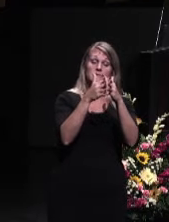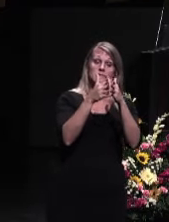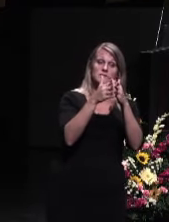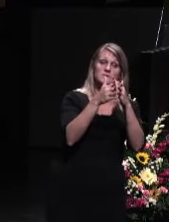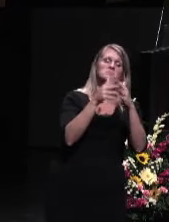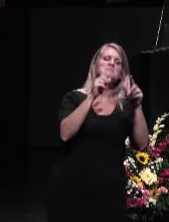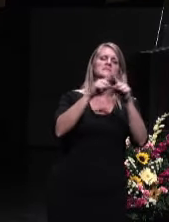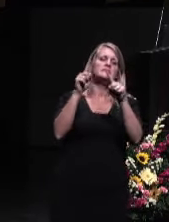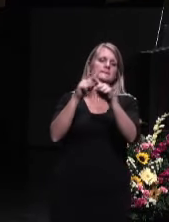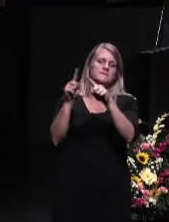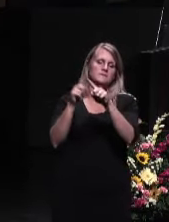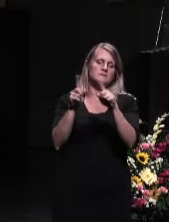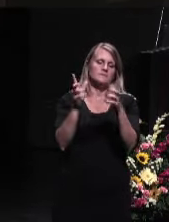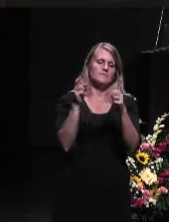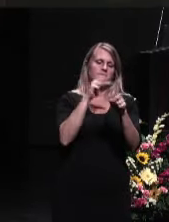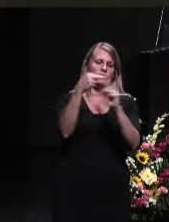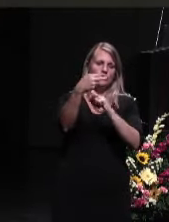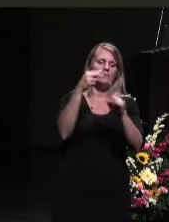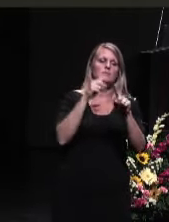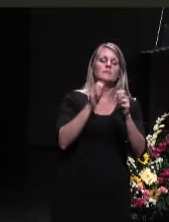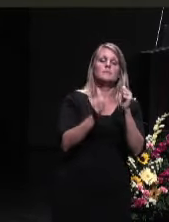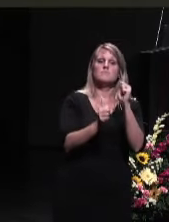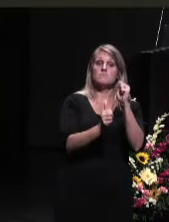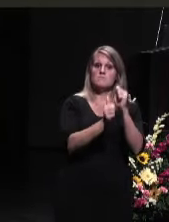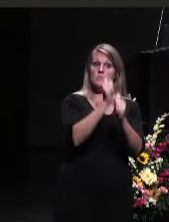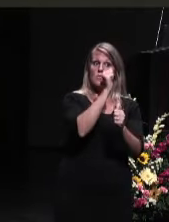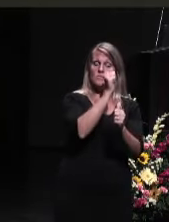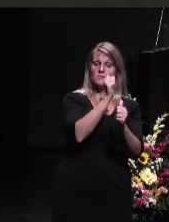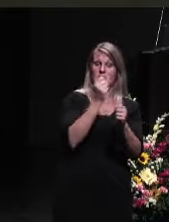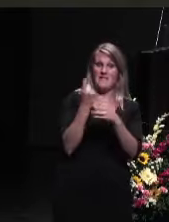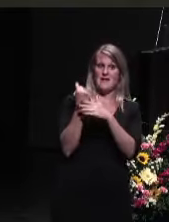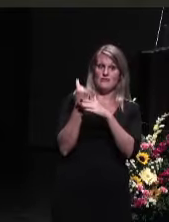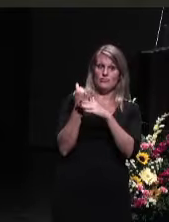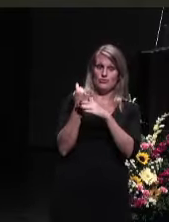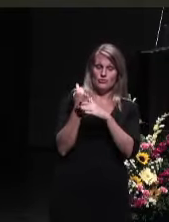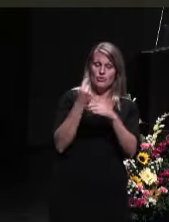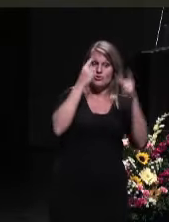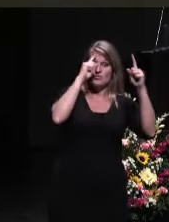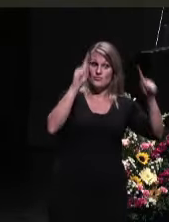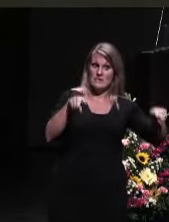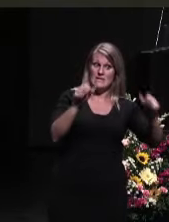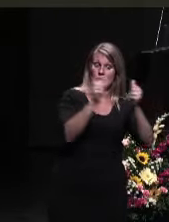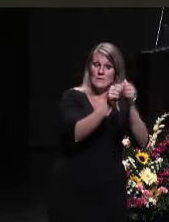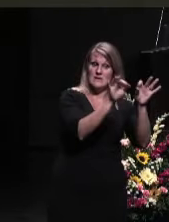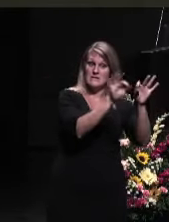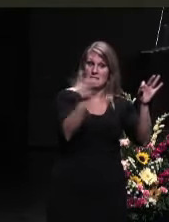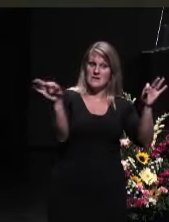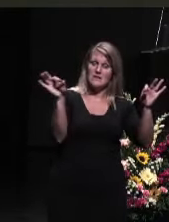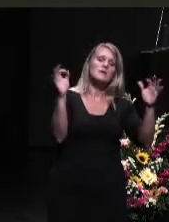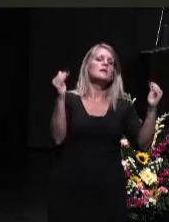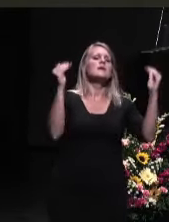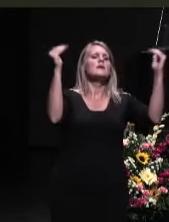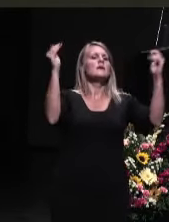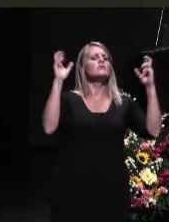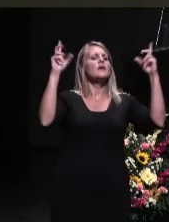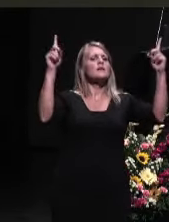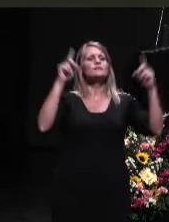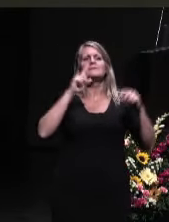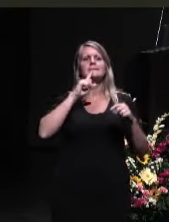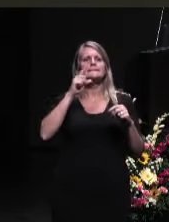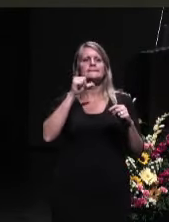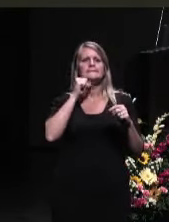had different views on this, but the majority last year crossed the threshold in agreeing with the statement, higher education is going the wrong